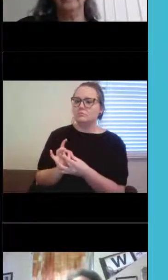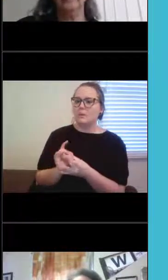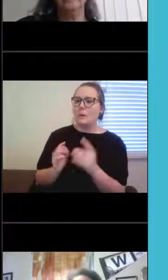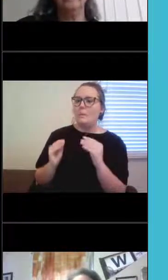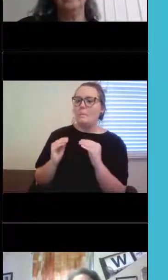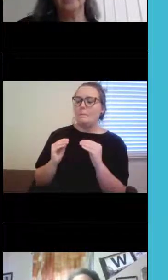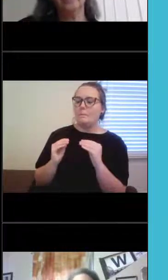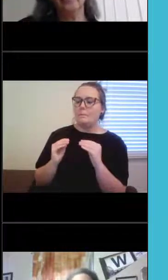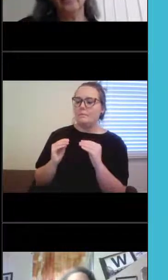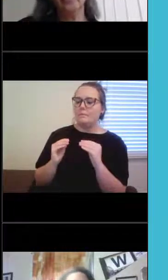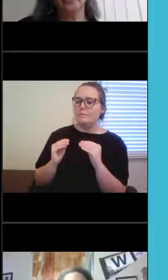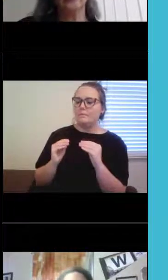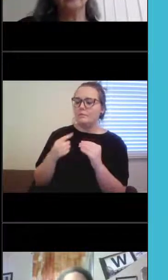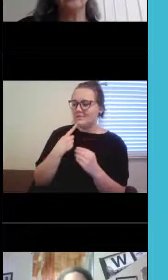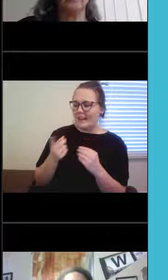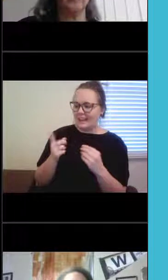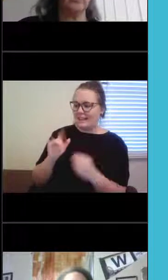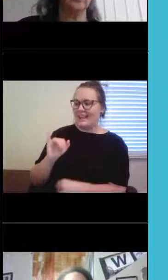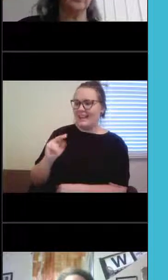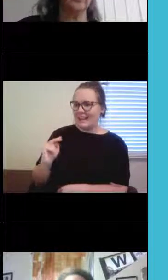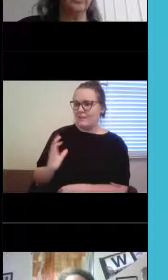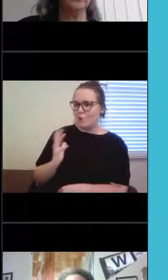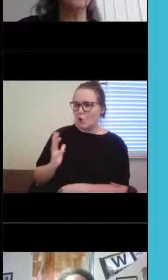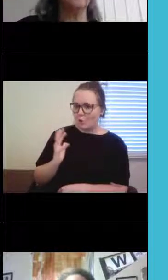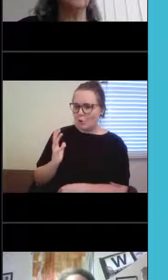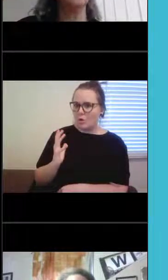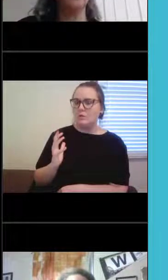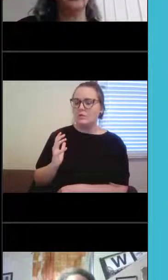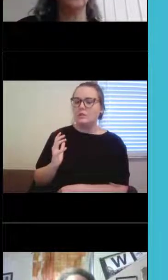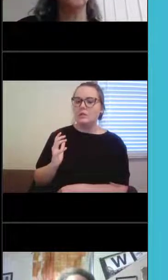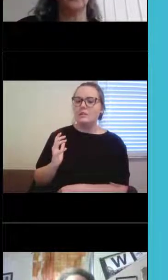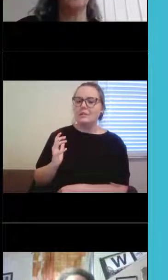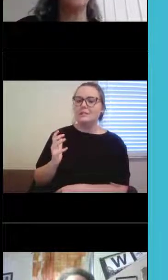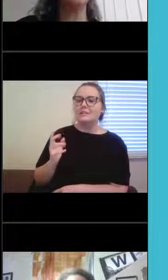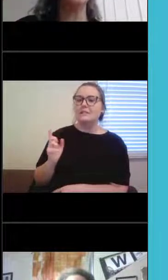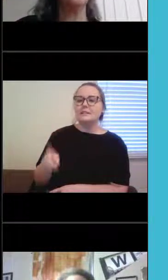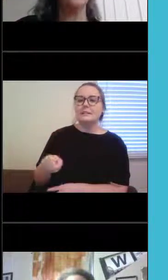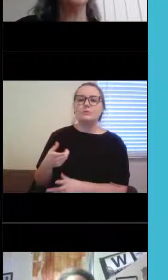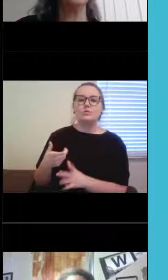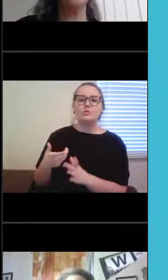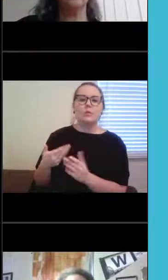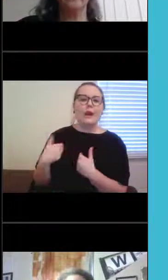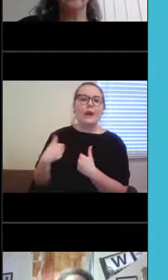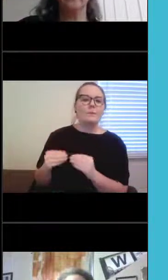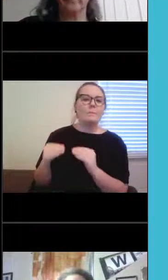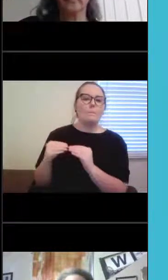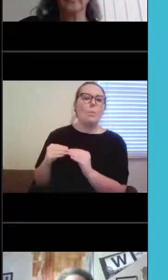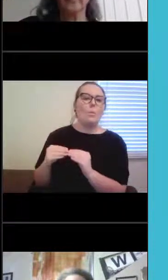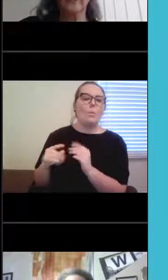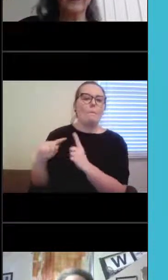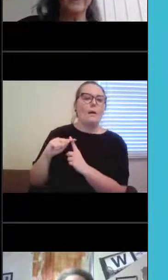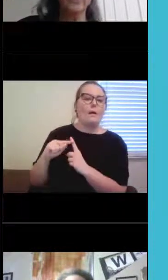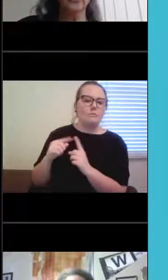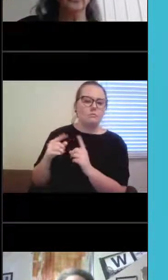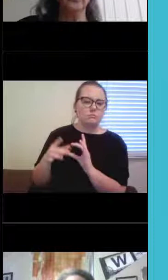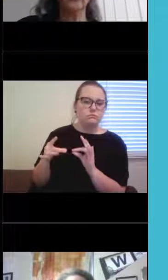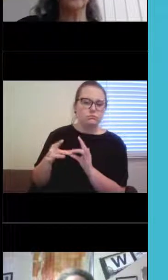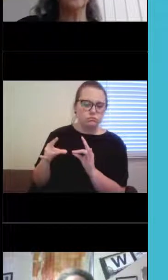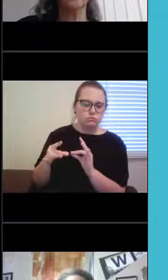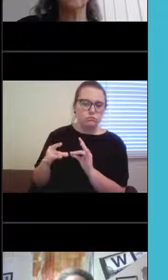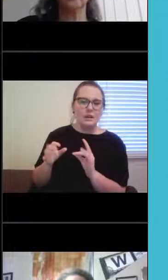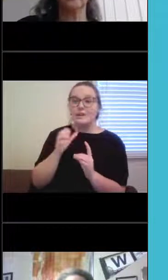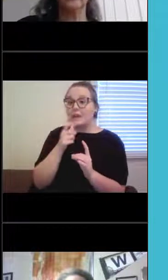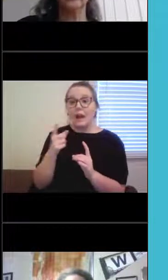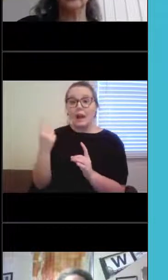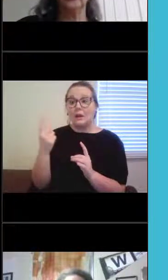survivors. Telling informal sources, as I was just alluding to, seems to yield more positive reactions, not necessarily